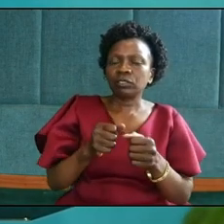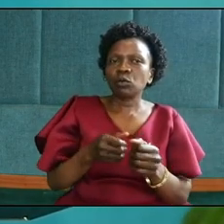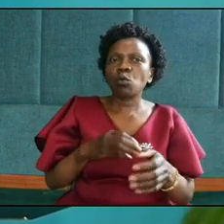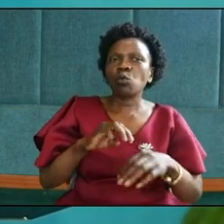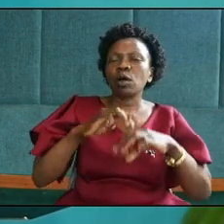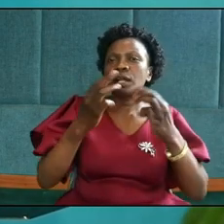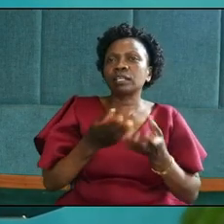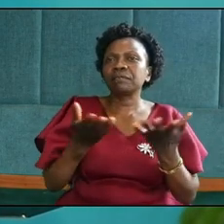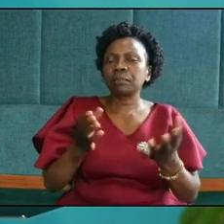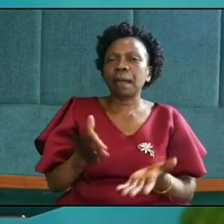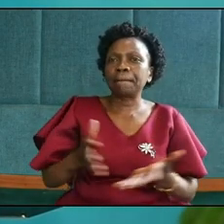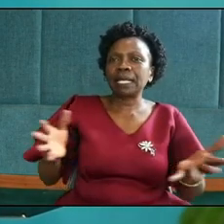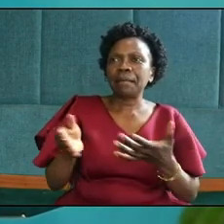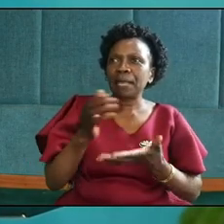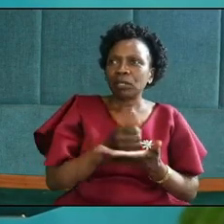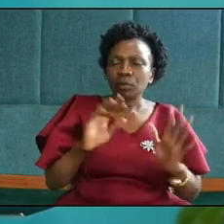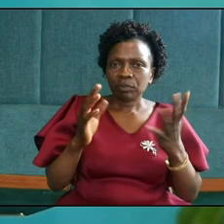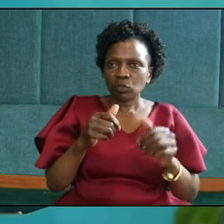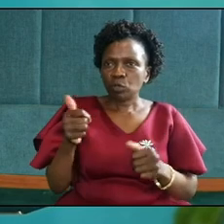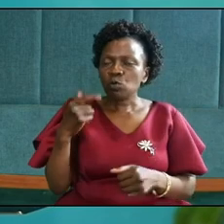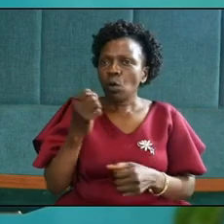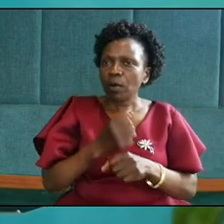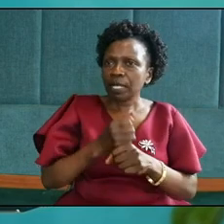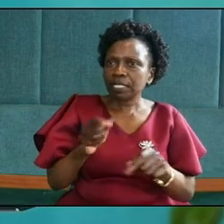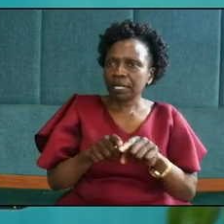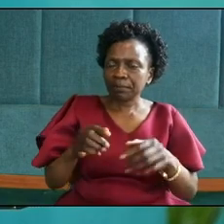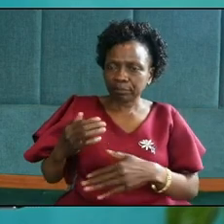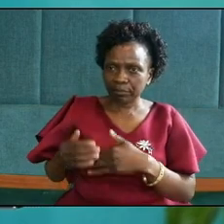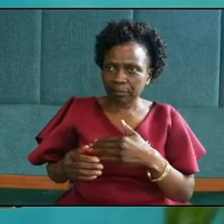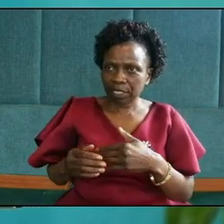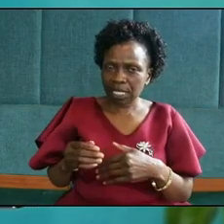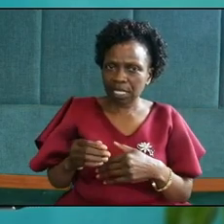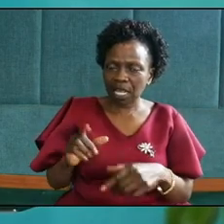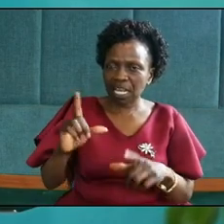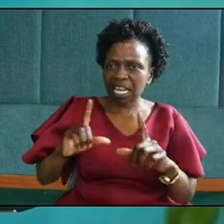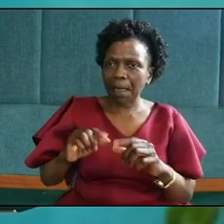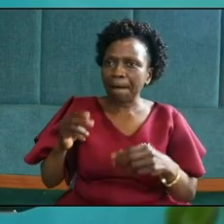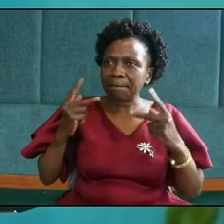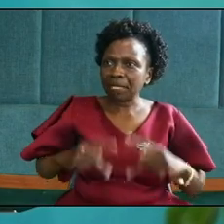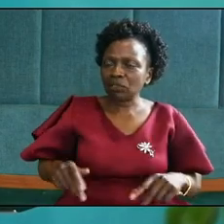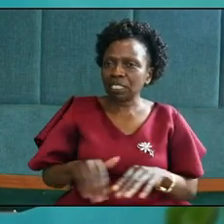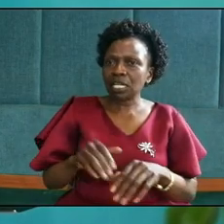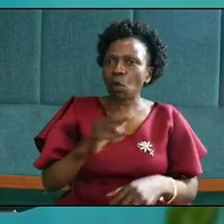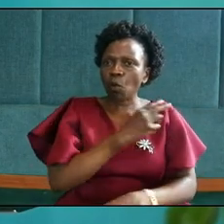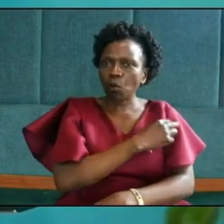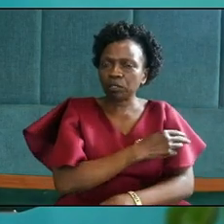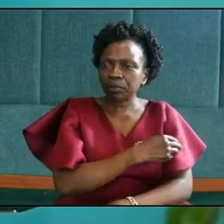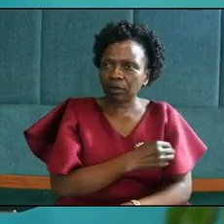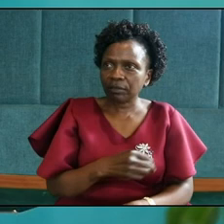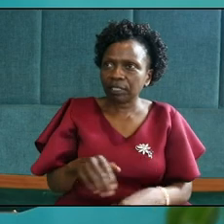amen. We appreciate those working as laypersons or as chaplains in hospitals,